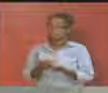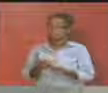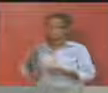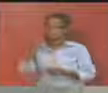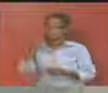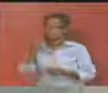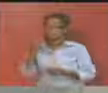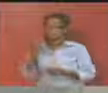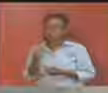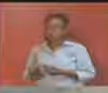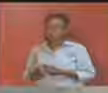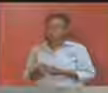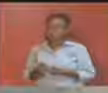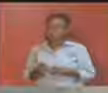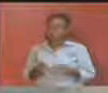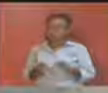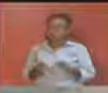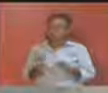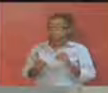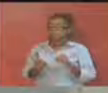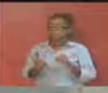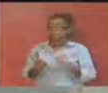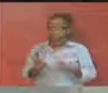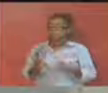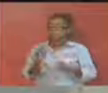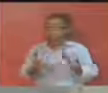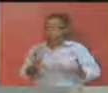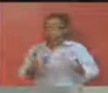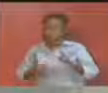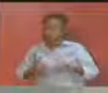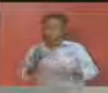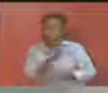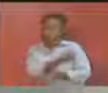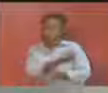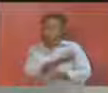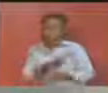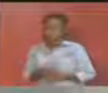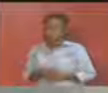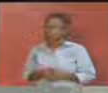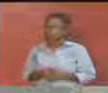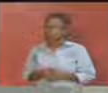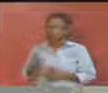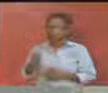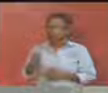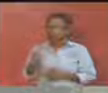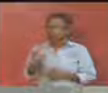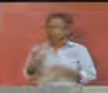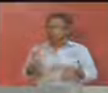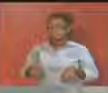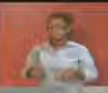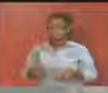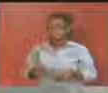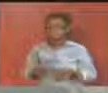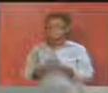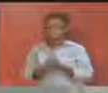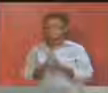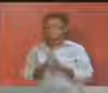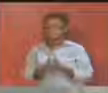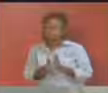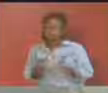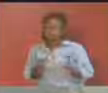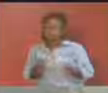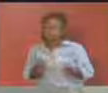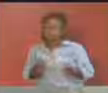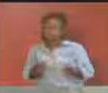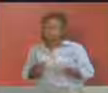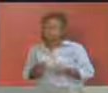our quarantining of especially repatriated nationals? And for Minister, at the policy level, what would it take for